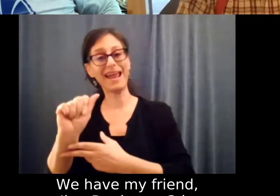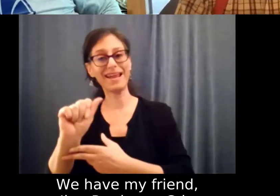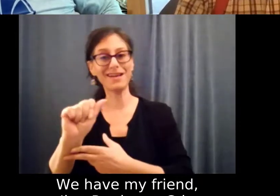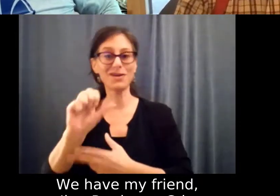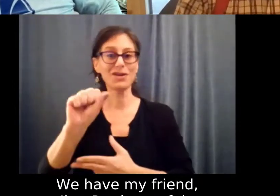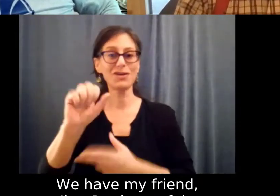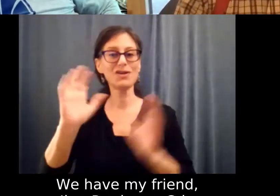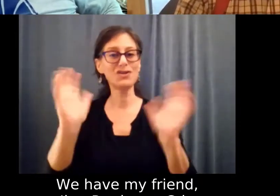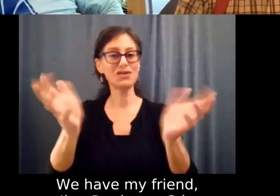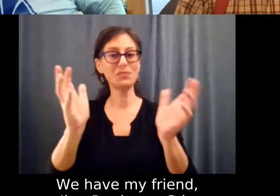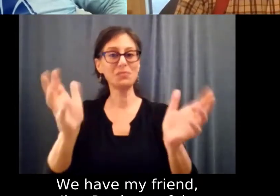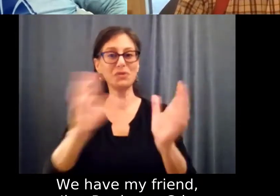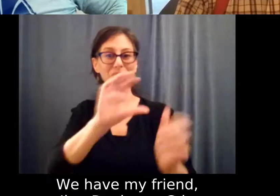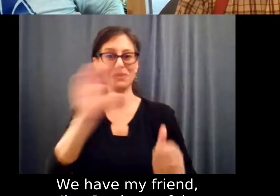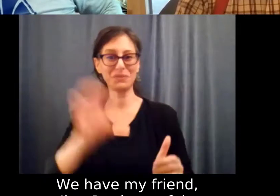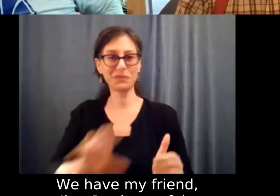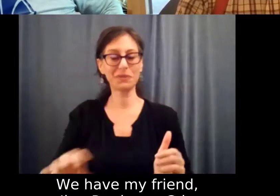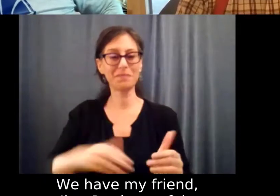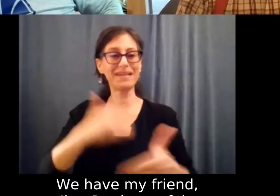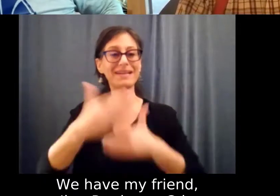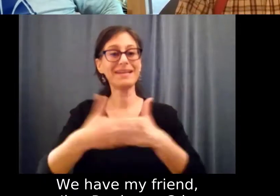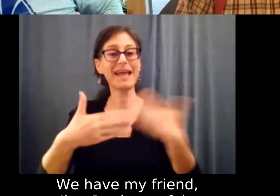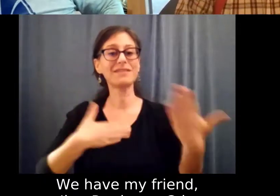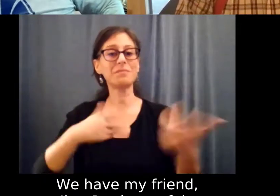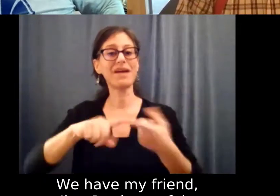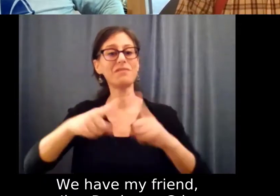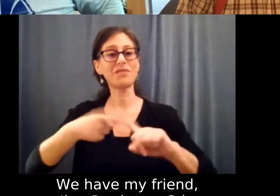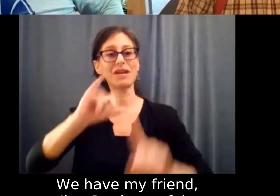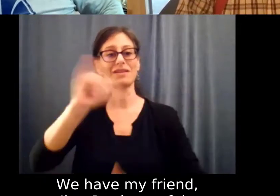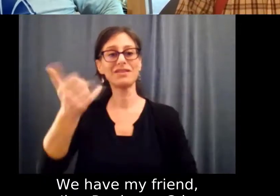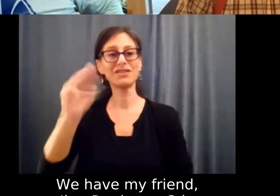we have my friend, Jim LeBrecht,